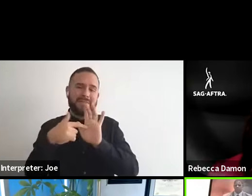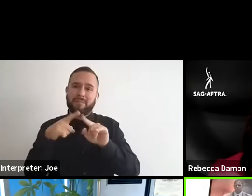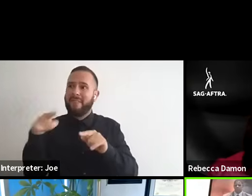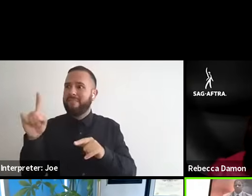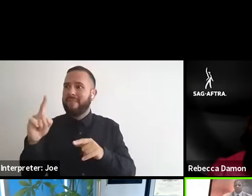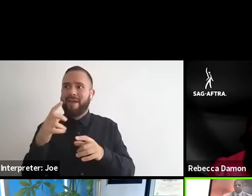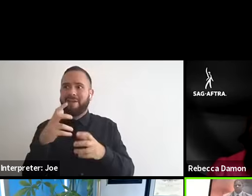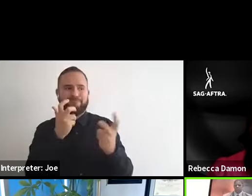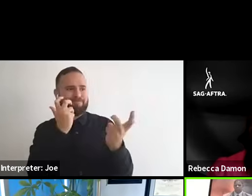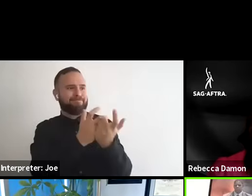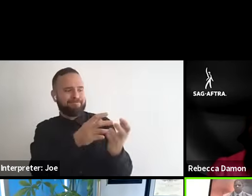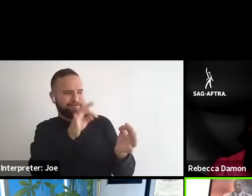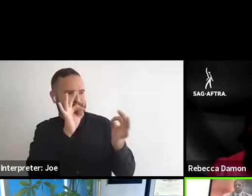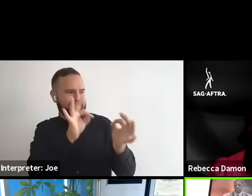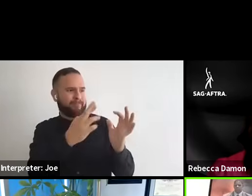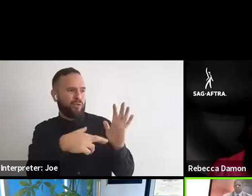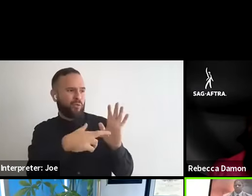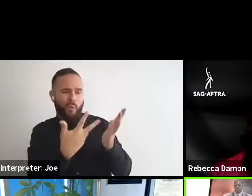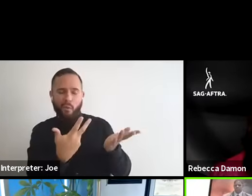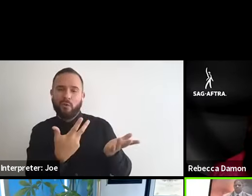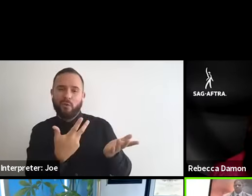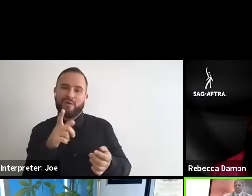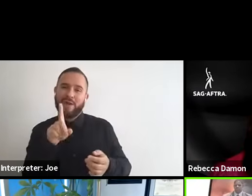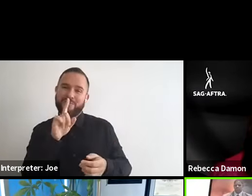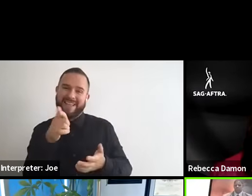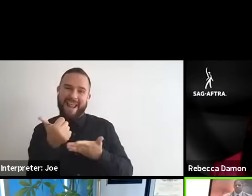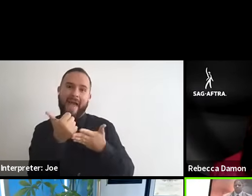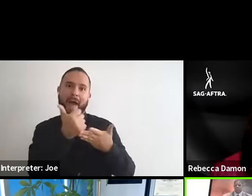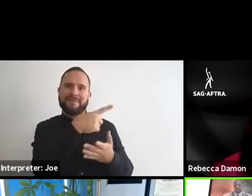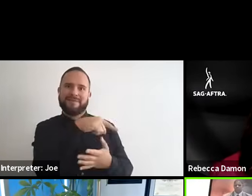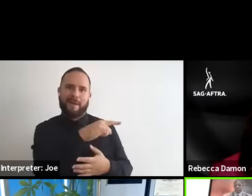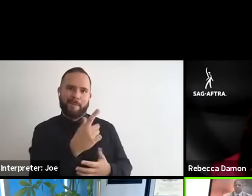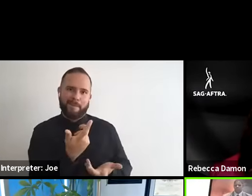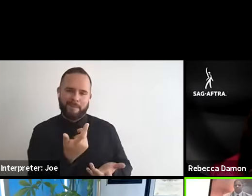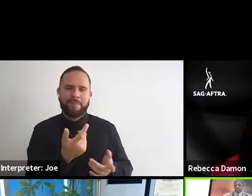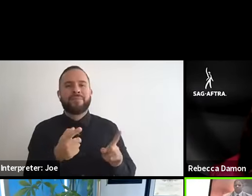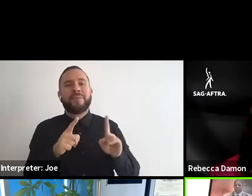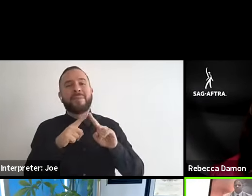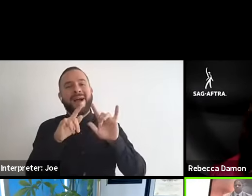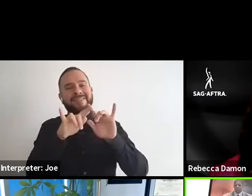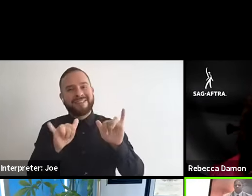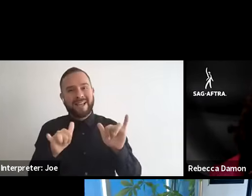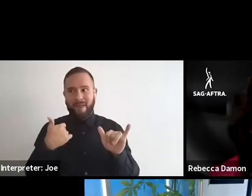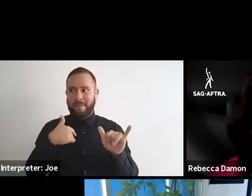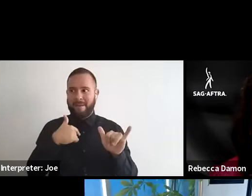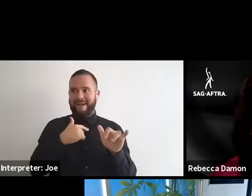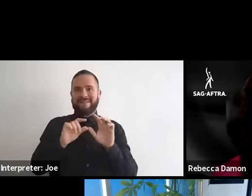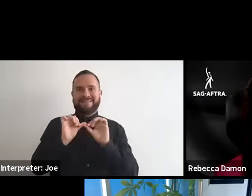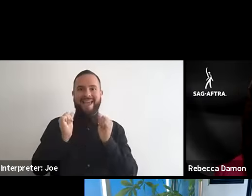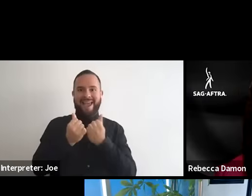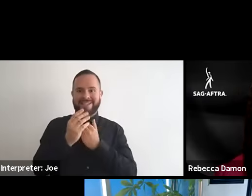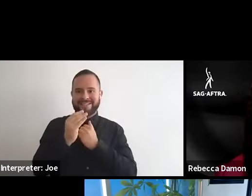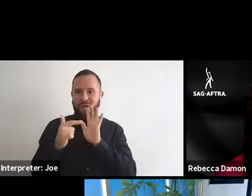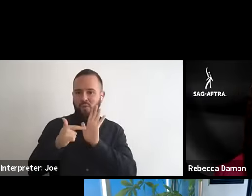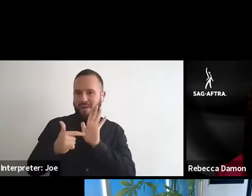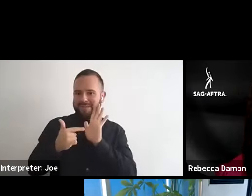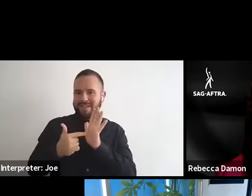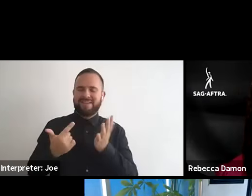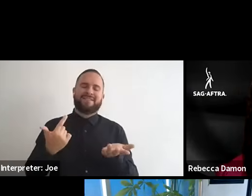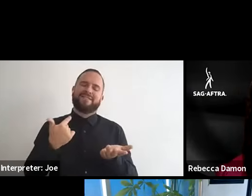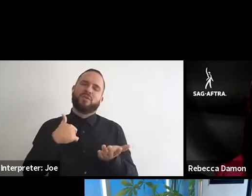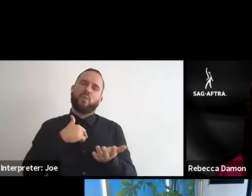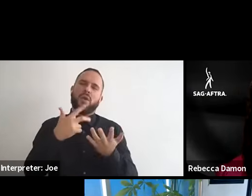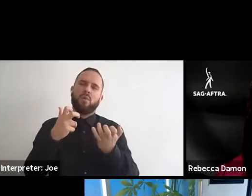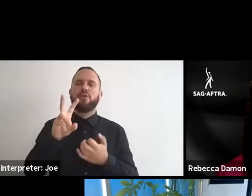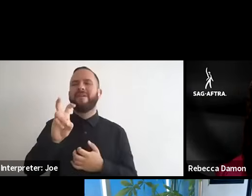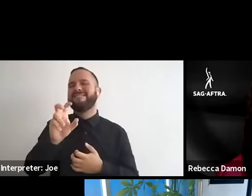open to those people. That helps their cause. But at the same time, as agents and representatives, we're also trying to vent the projects